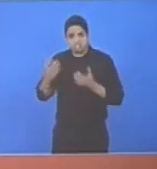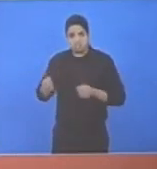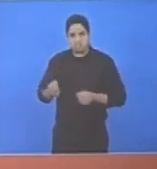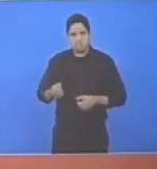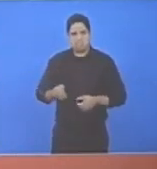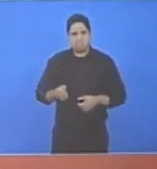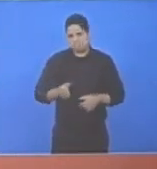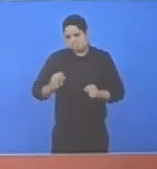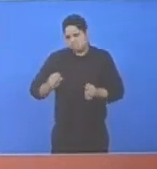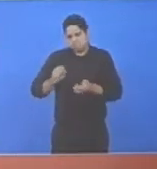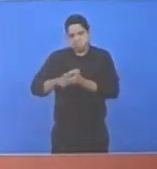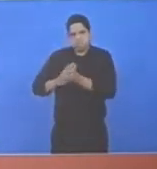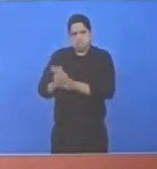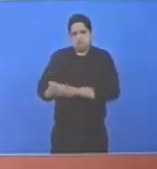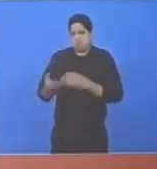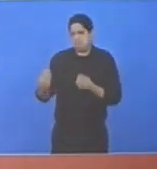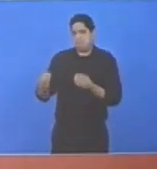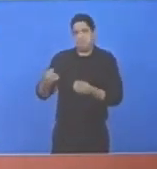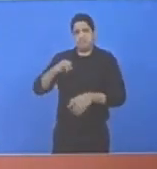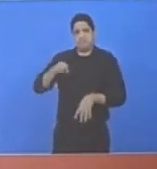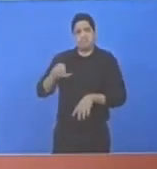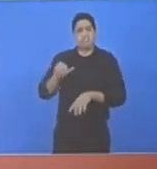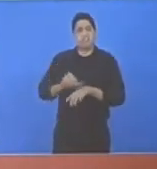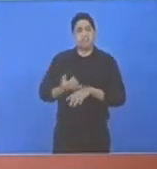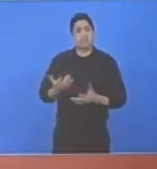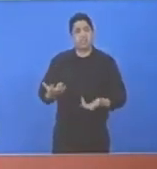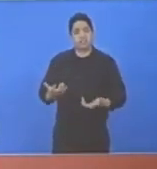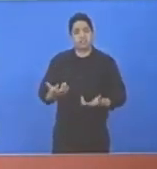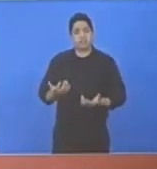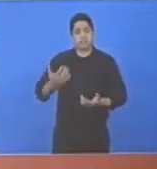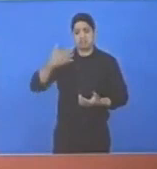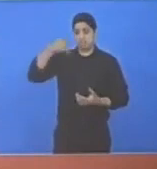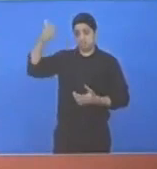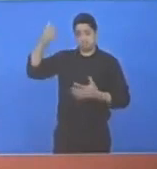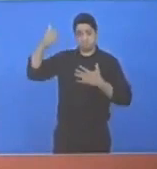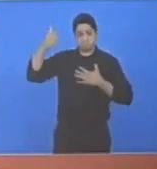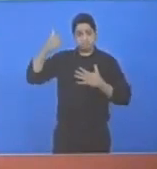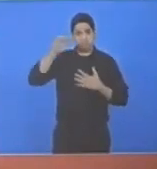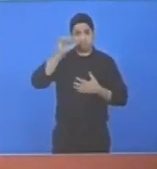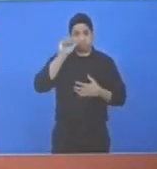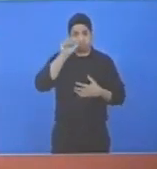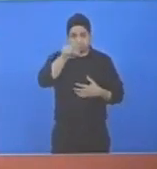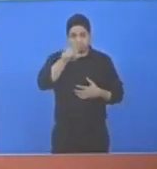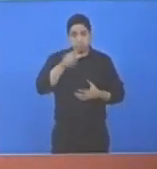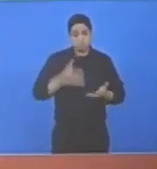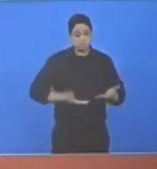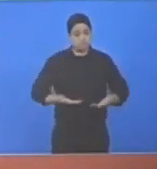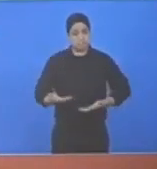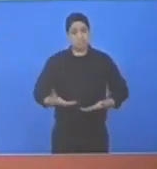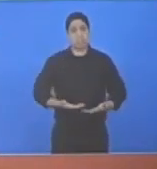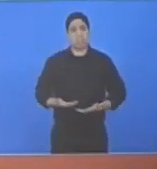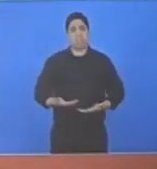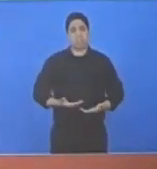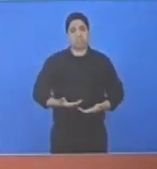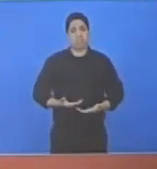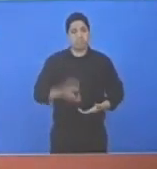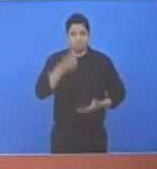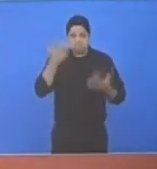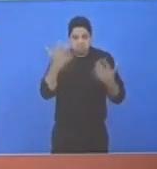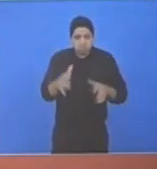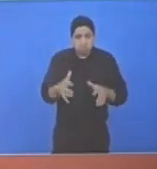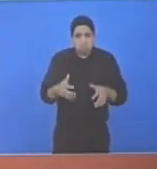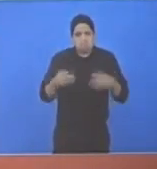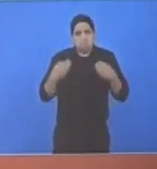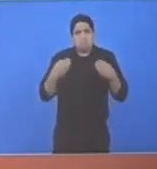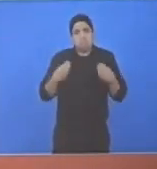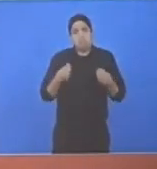project. So God says, why Jerusalem is important as is not making my purpose?